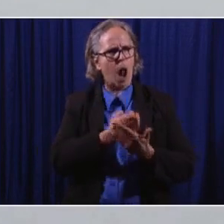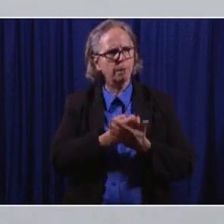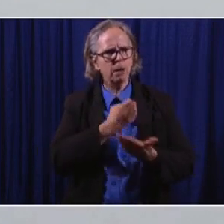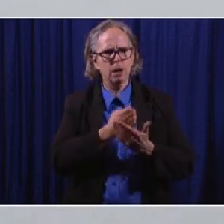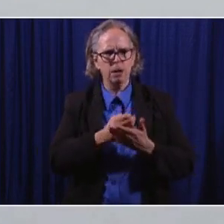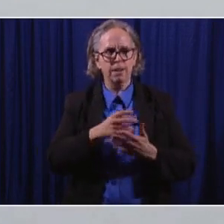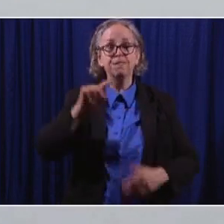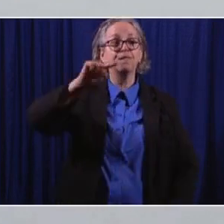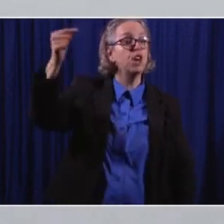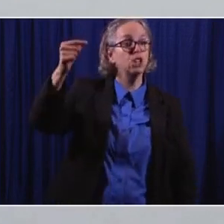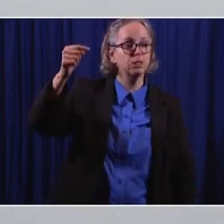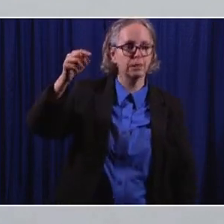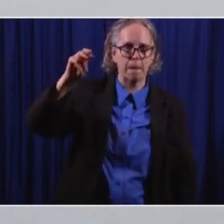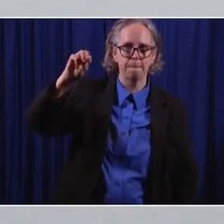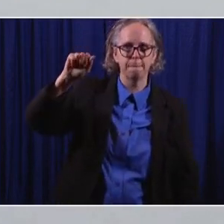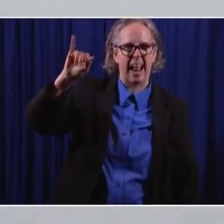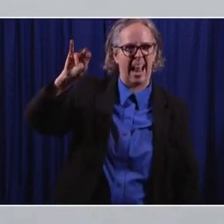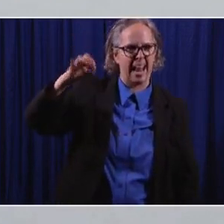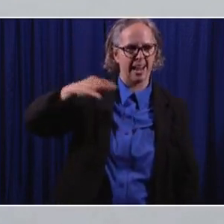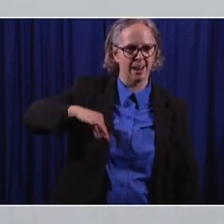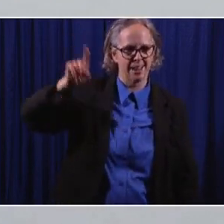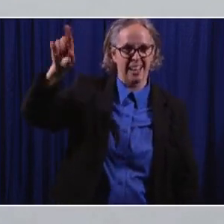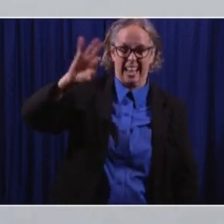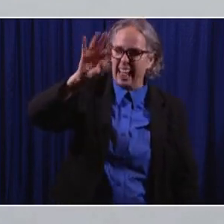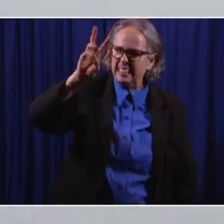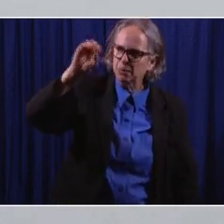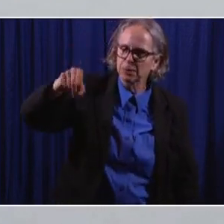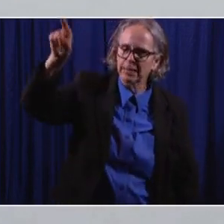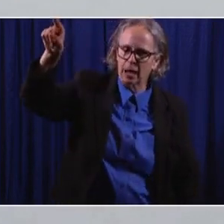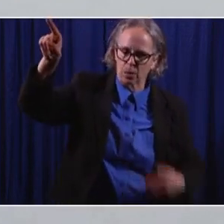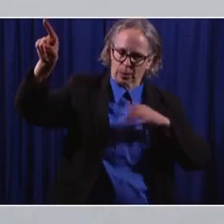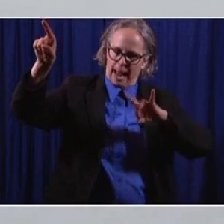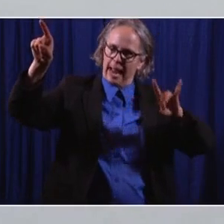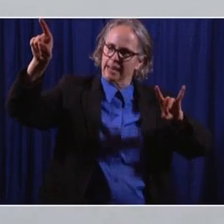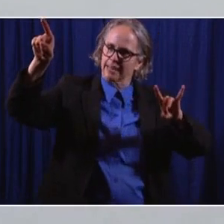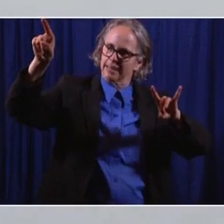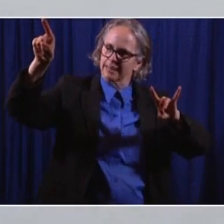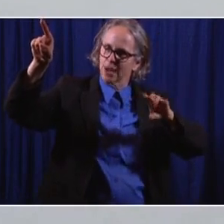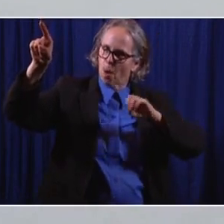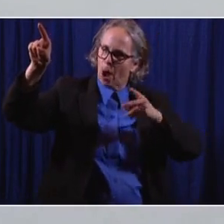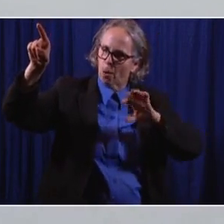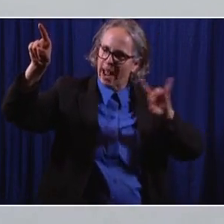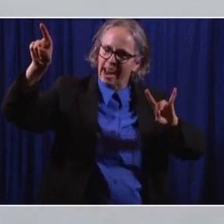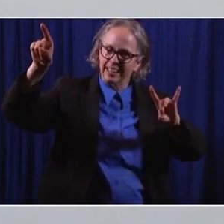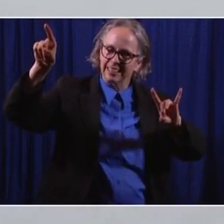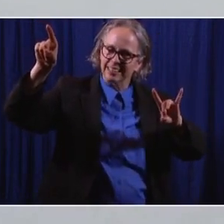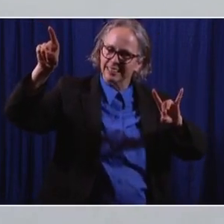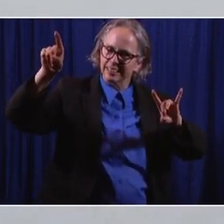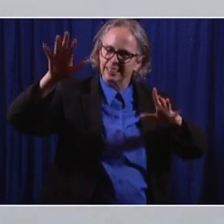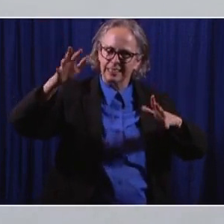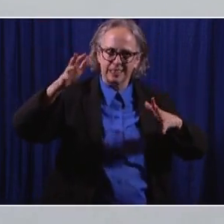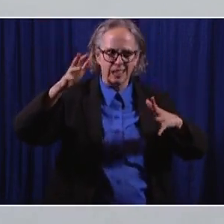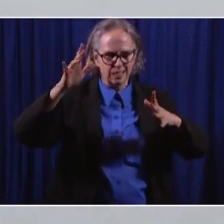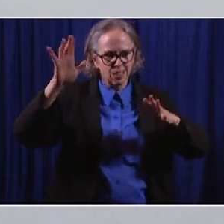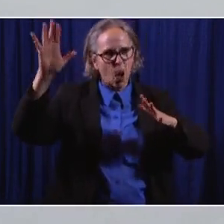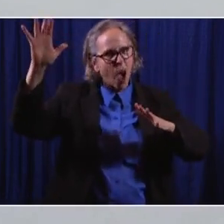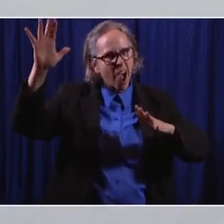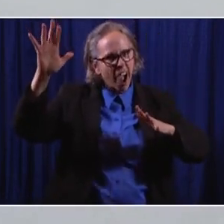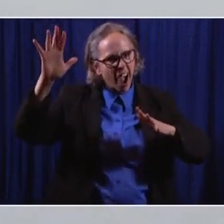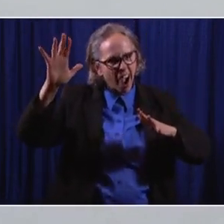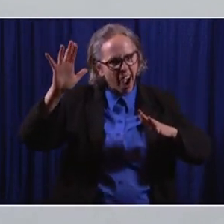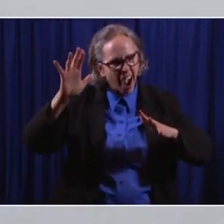at 92, Nebraska, Rhode Island, and New Hampshire at 90, Wyoming, Idaho at 89, and then Connecticut,